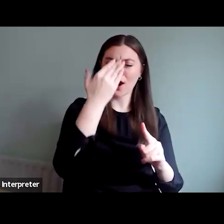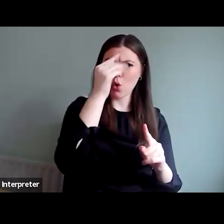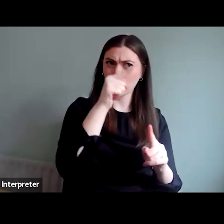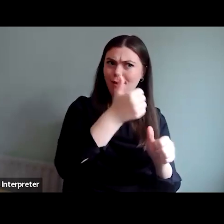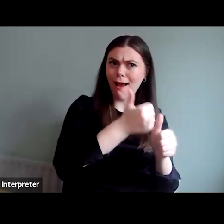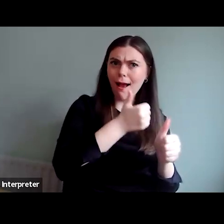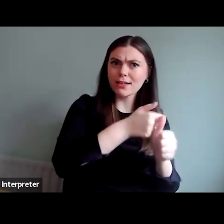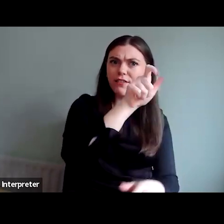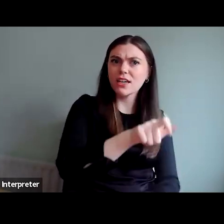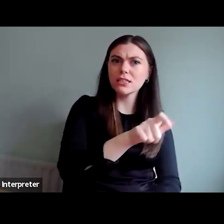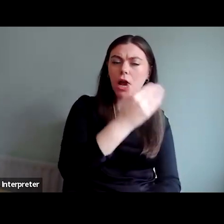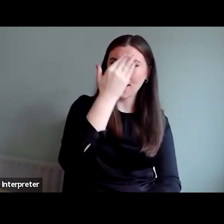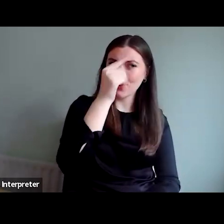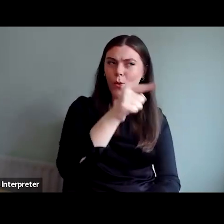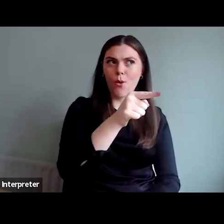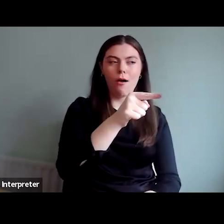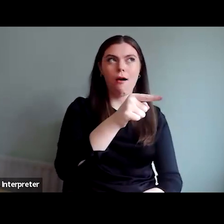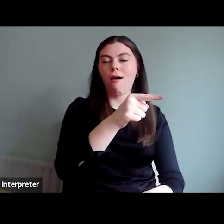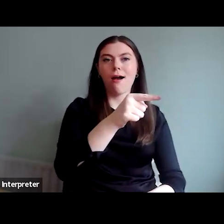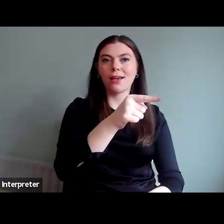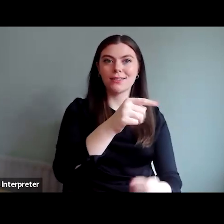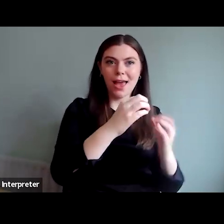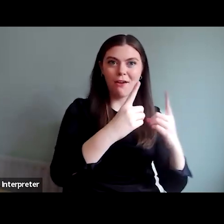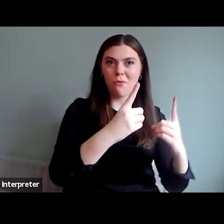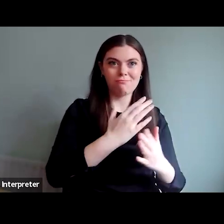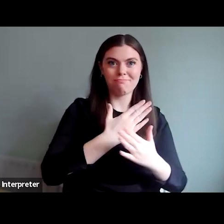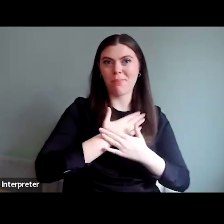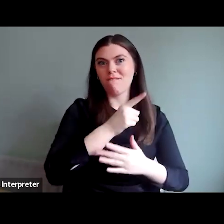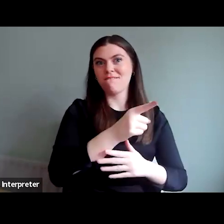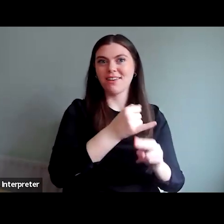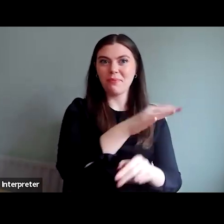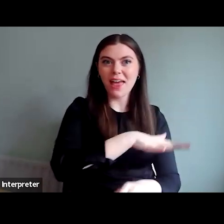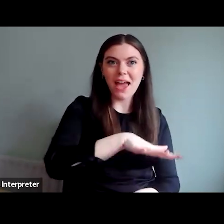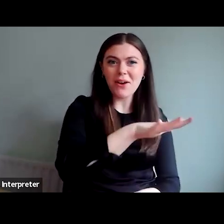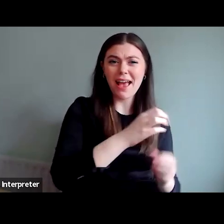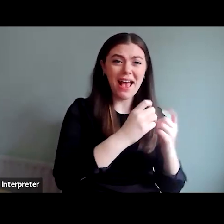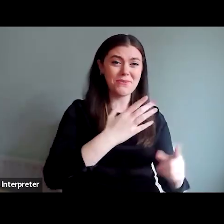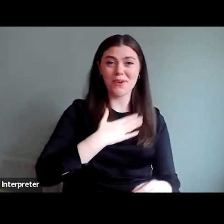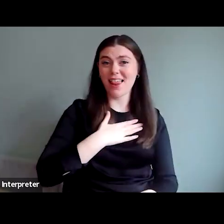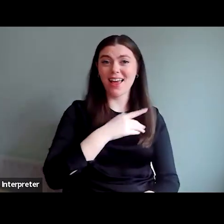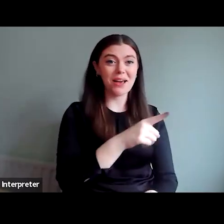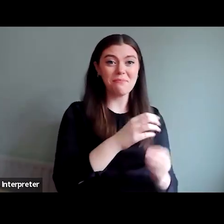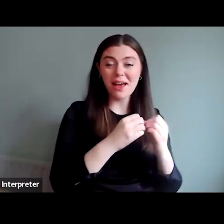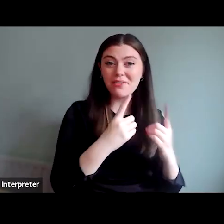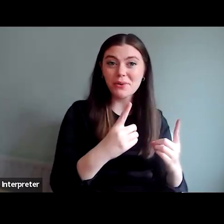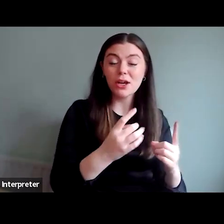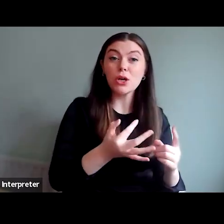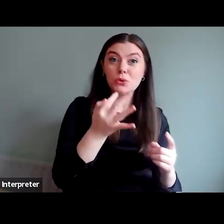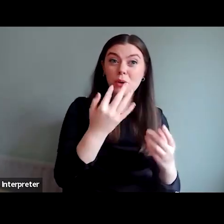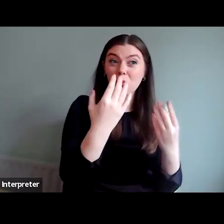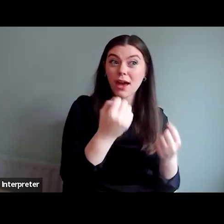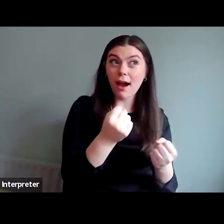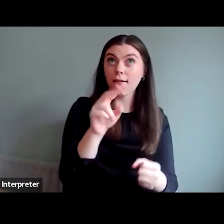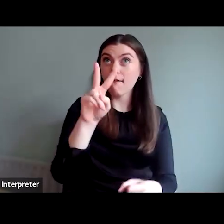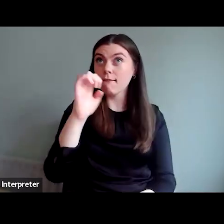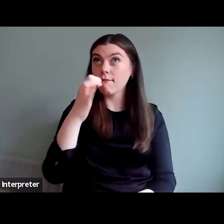that he's the most likable person in the whole of the parish. So everyone likes Frank. So if we have someone like Vicky